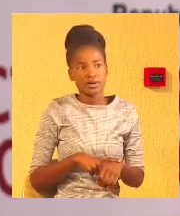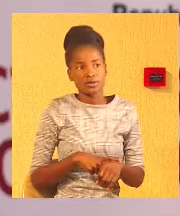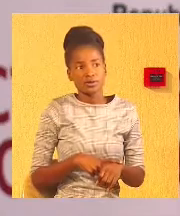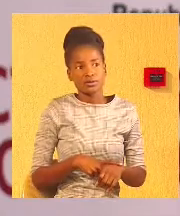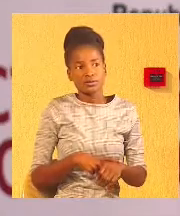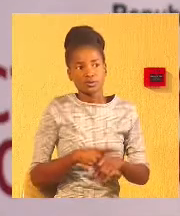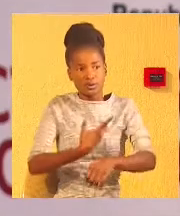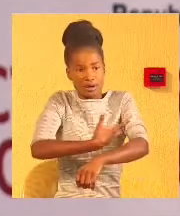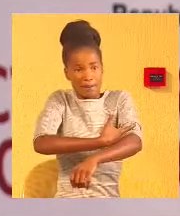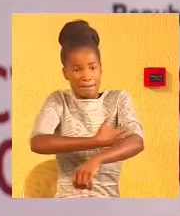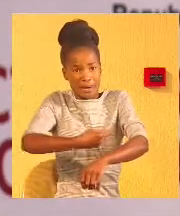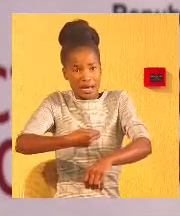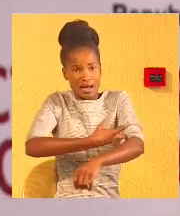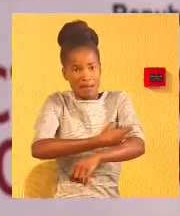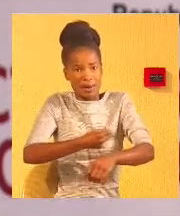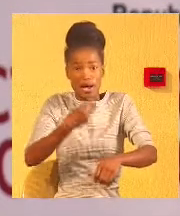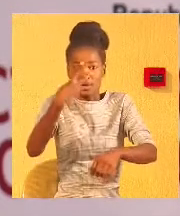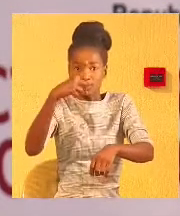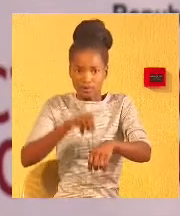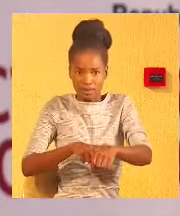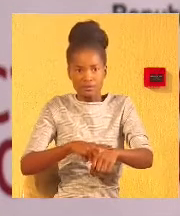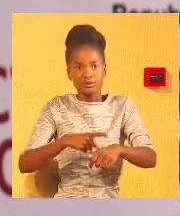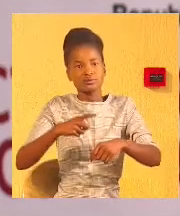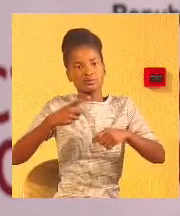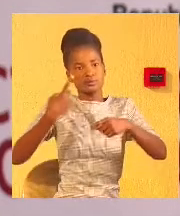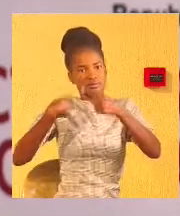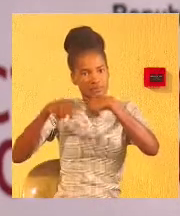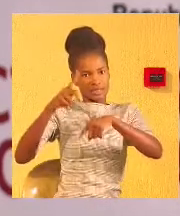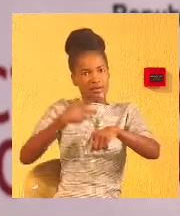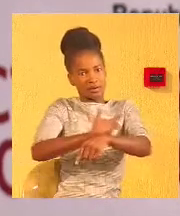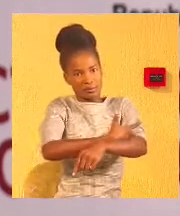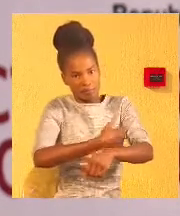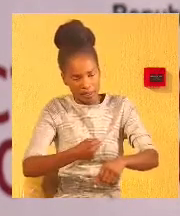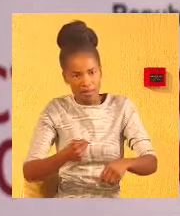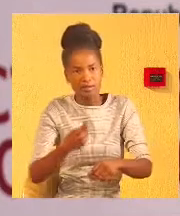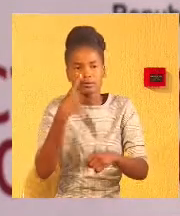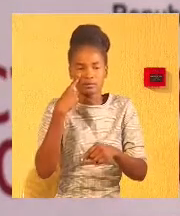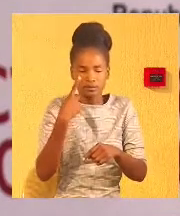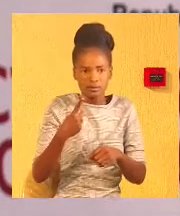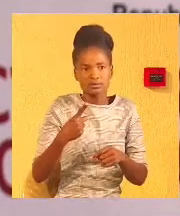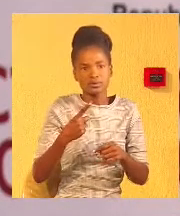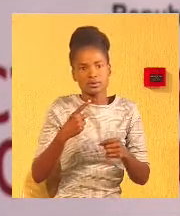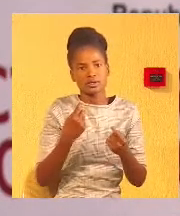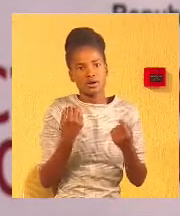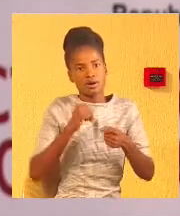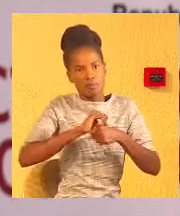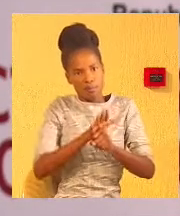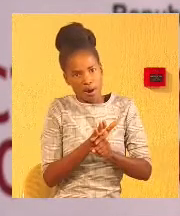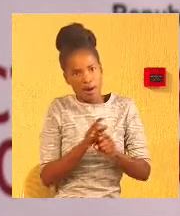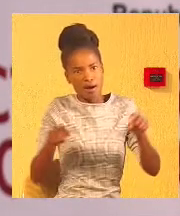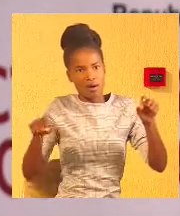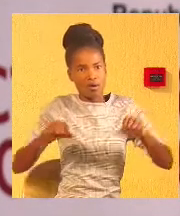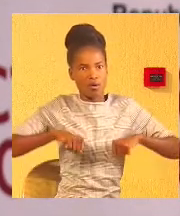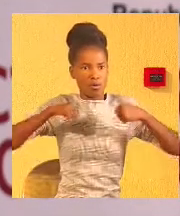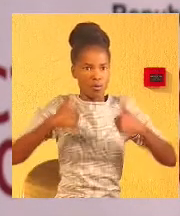done consecutively to test him or her, and then both tests came out